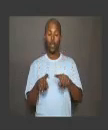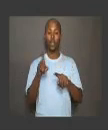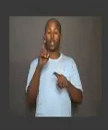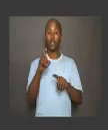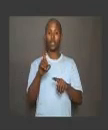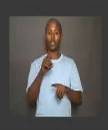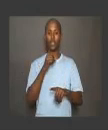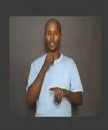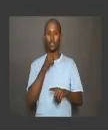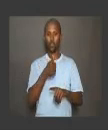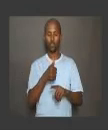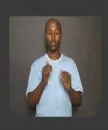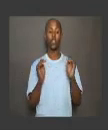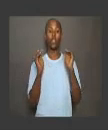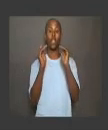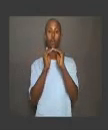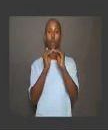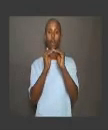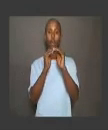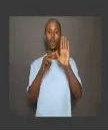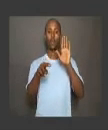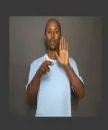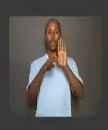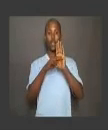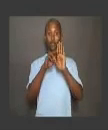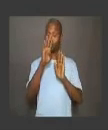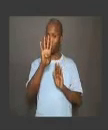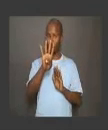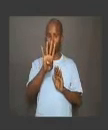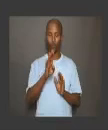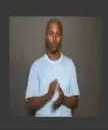does not equal -4.